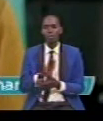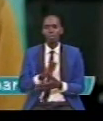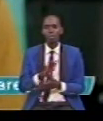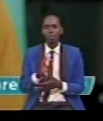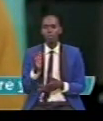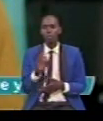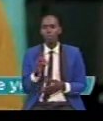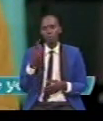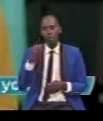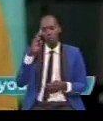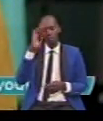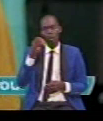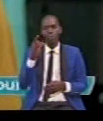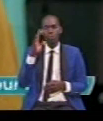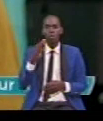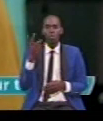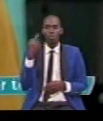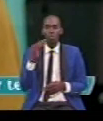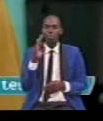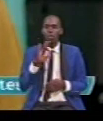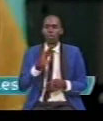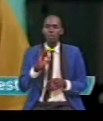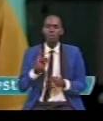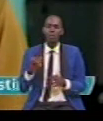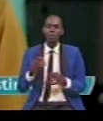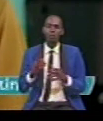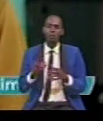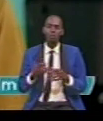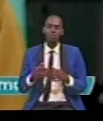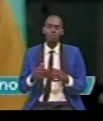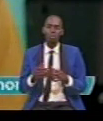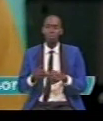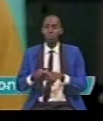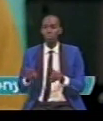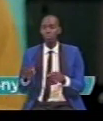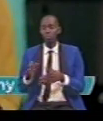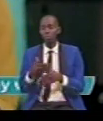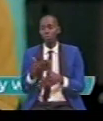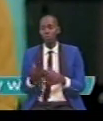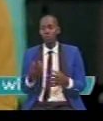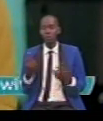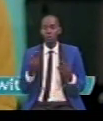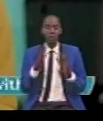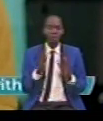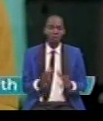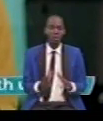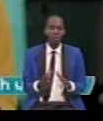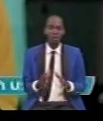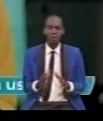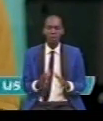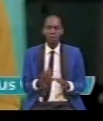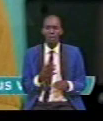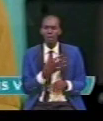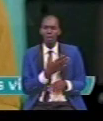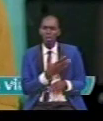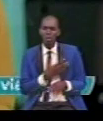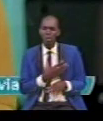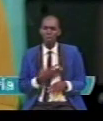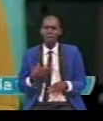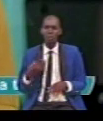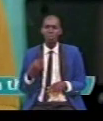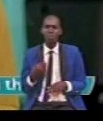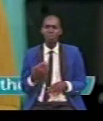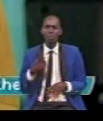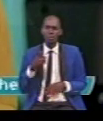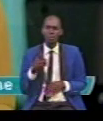the difference between a sinner and a saint. Then instead of me skipping it, I was trying, like, I know this pastor. Let me just try to